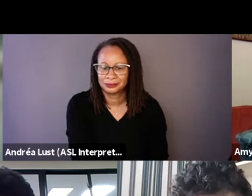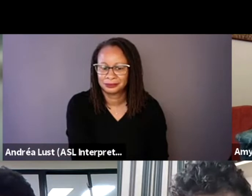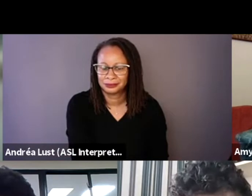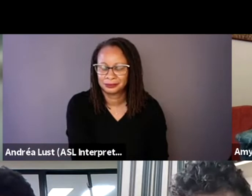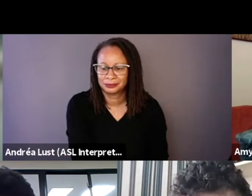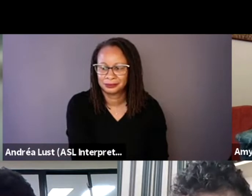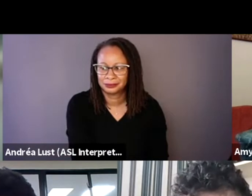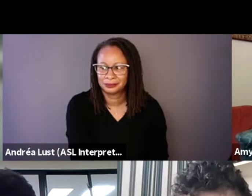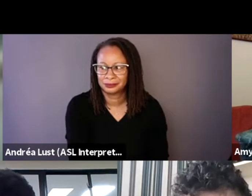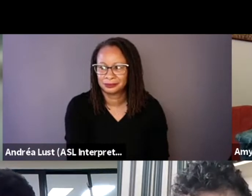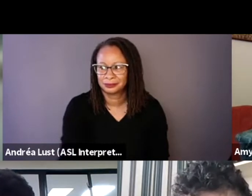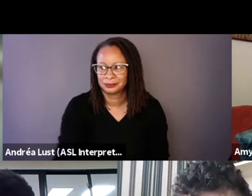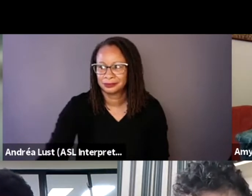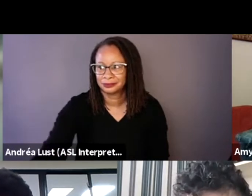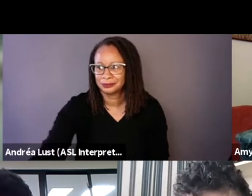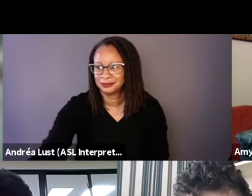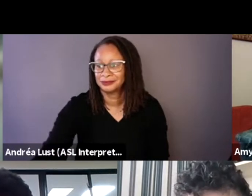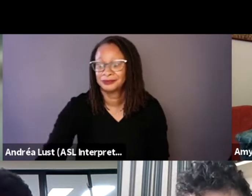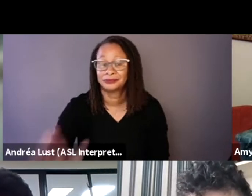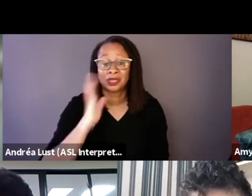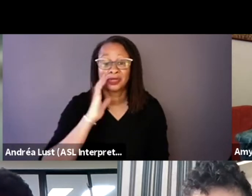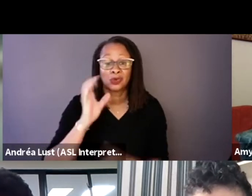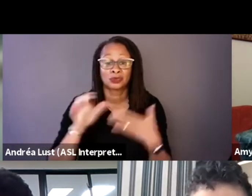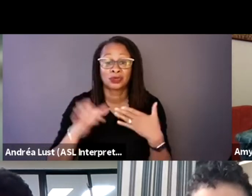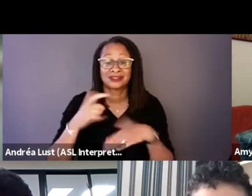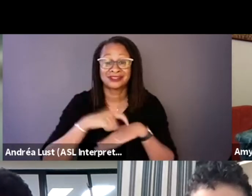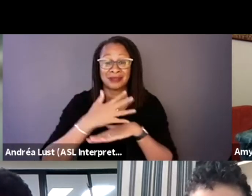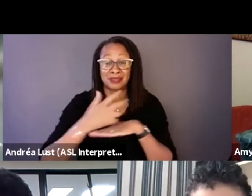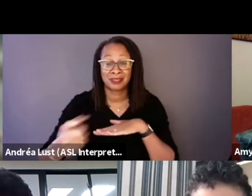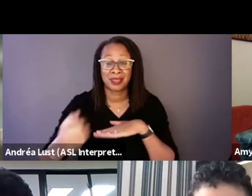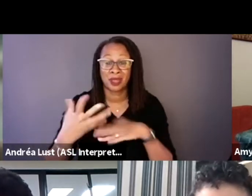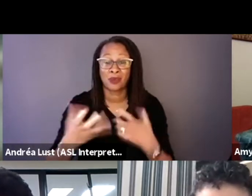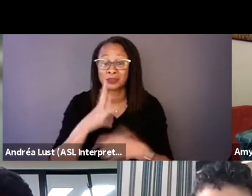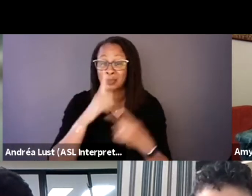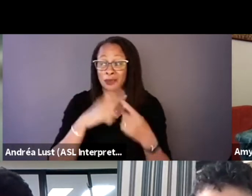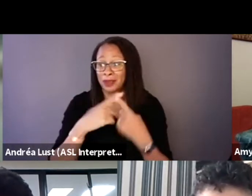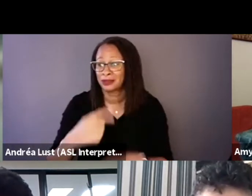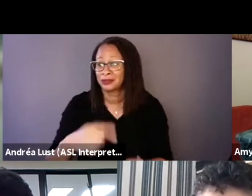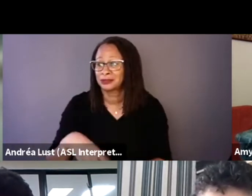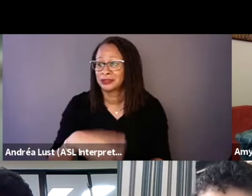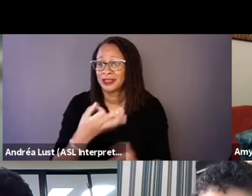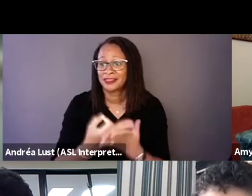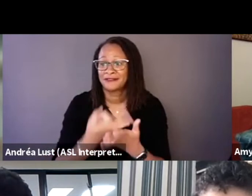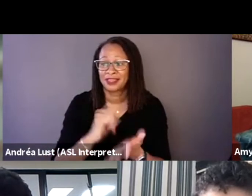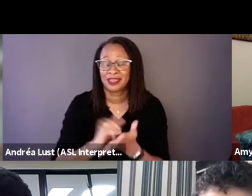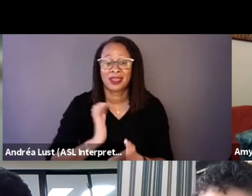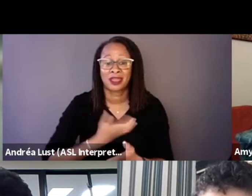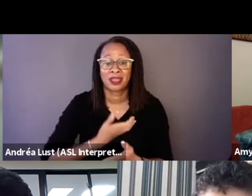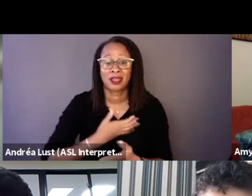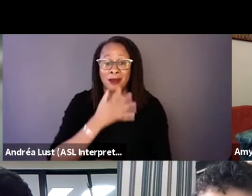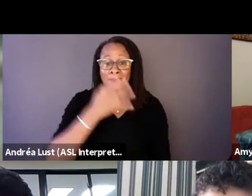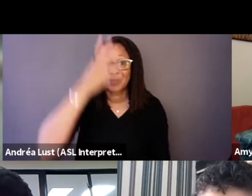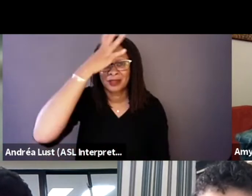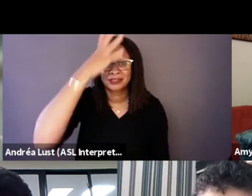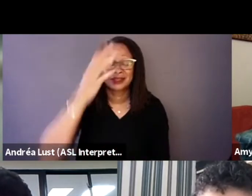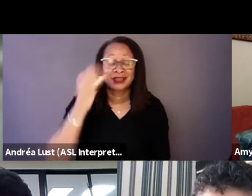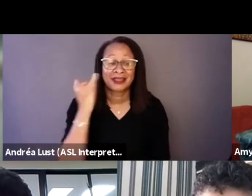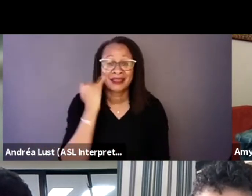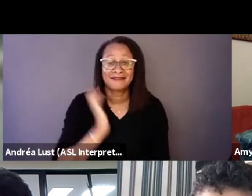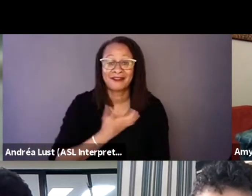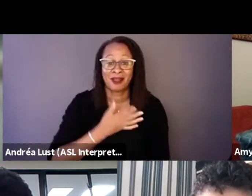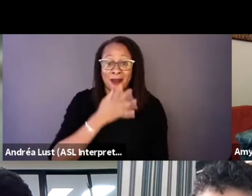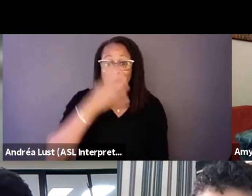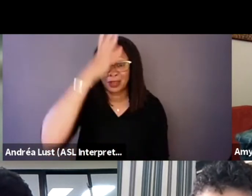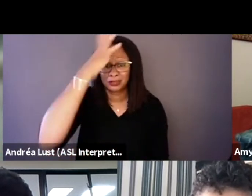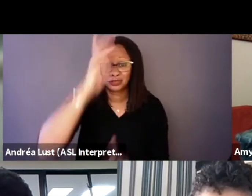So to conclude, and I know we're running out of time, I'm so sorry, but I want to talk about the fact that our parents, if our parents are going through this,